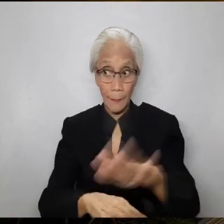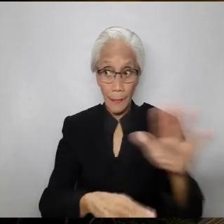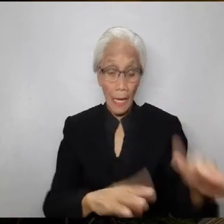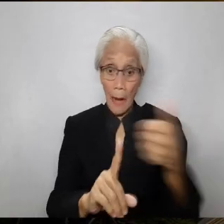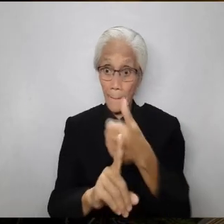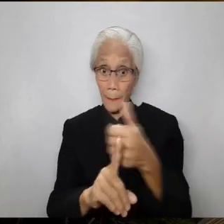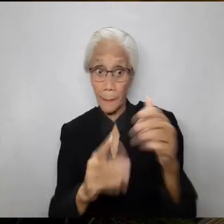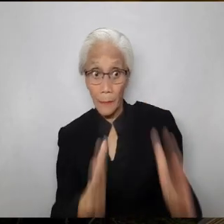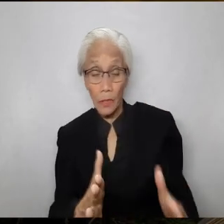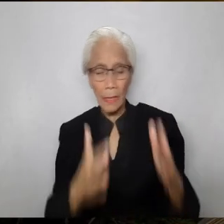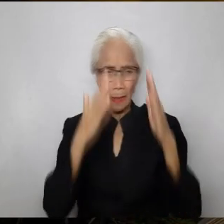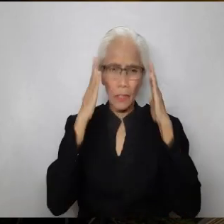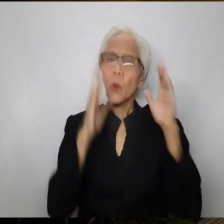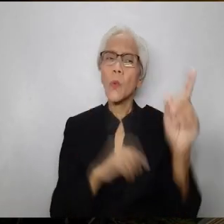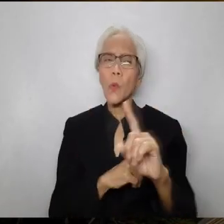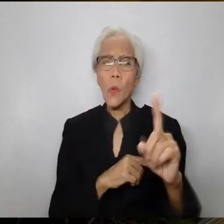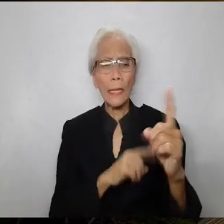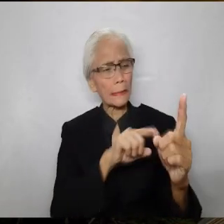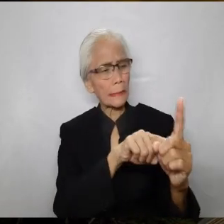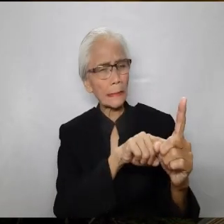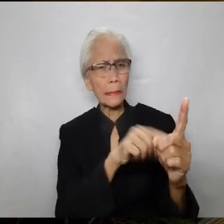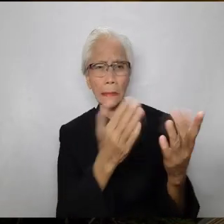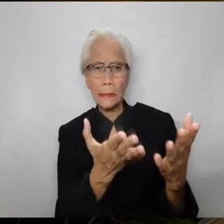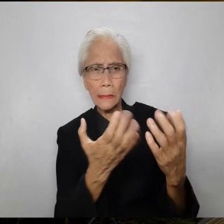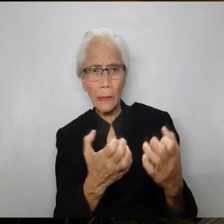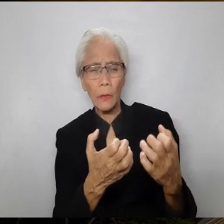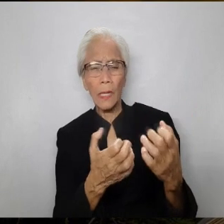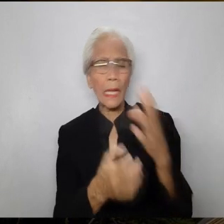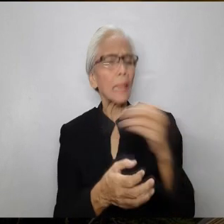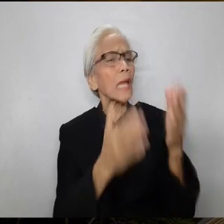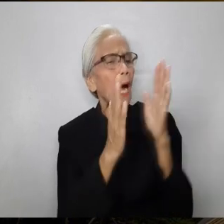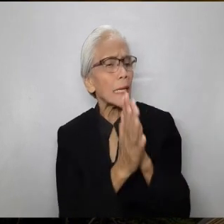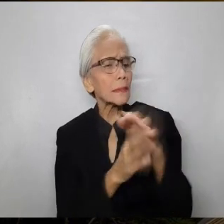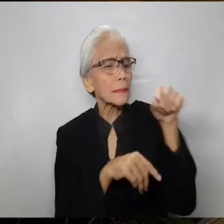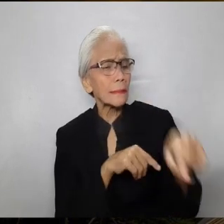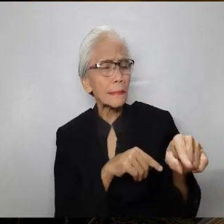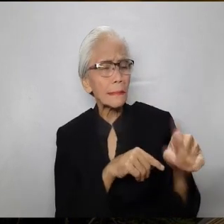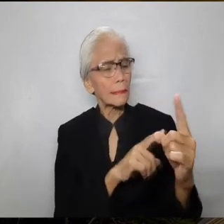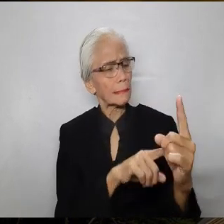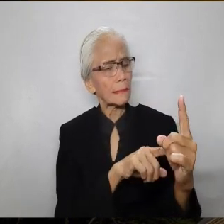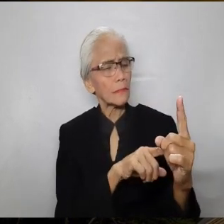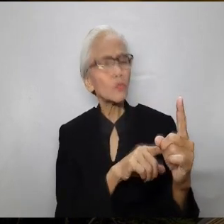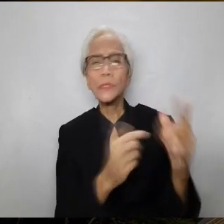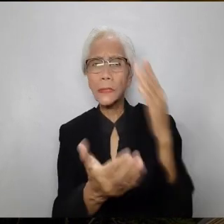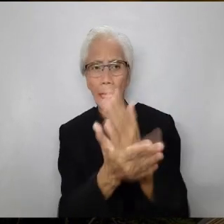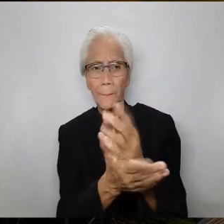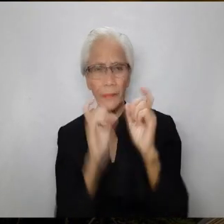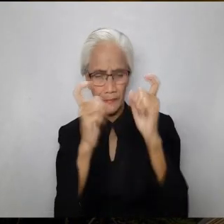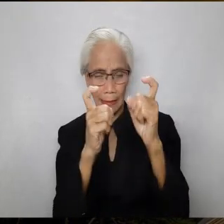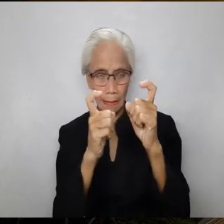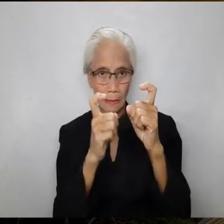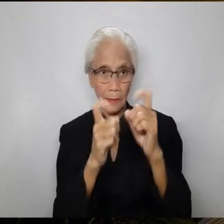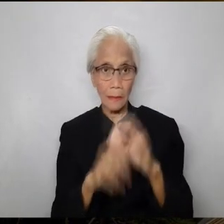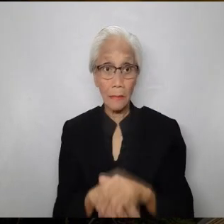present, calling the abuser's attention only to what he or she has just done and asking him